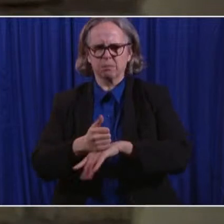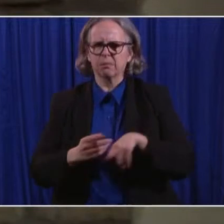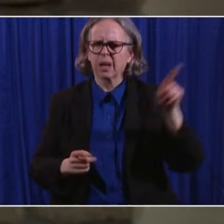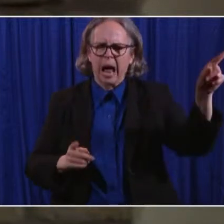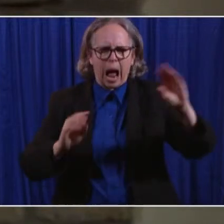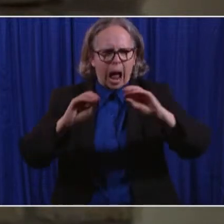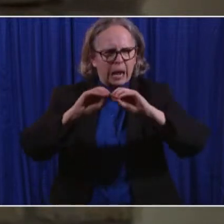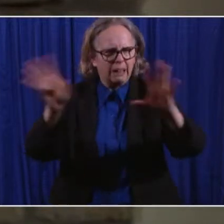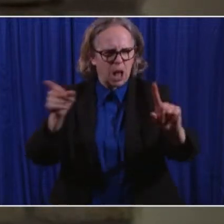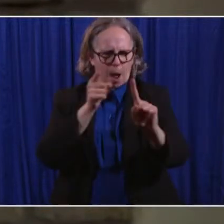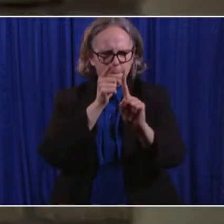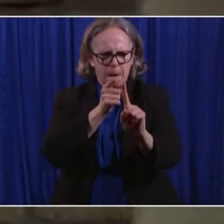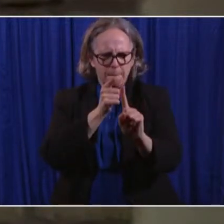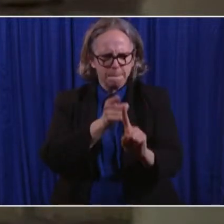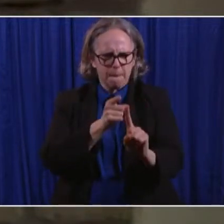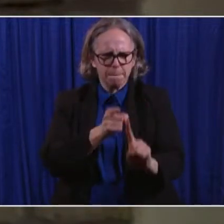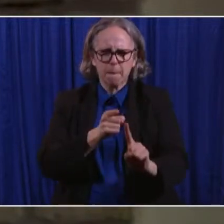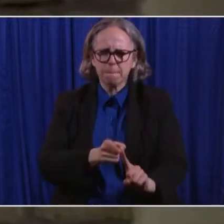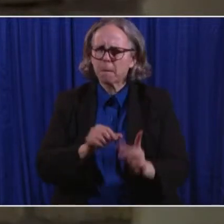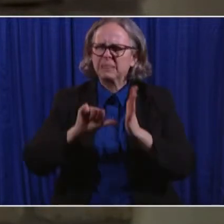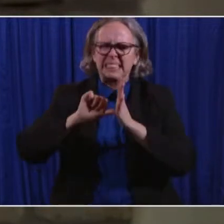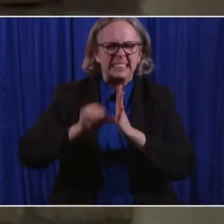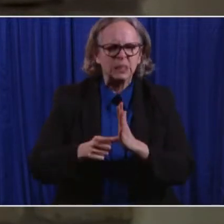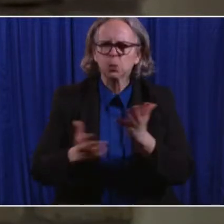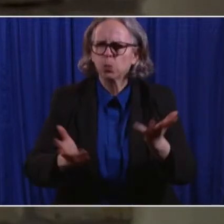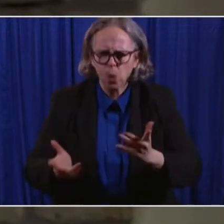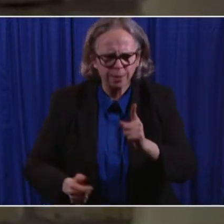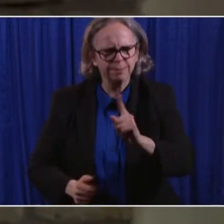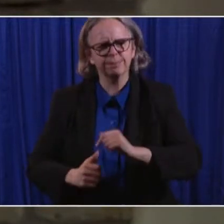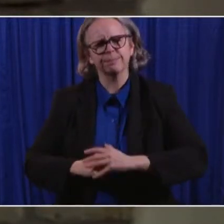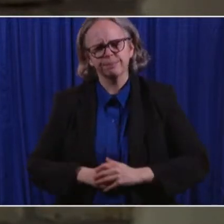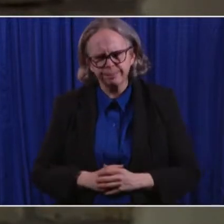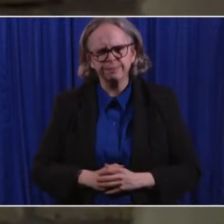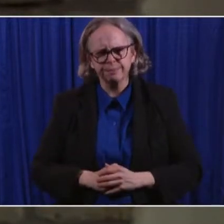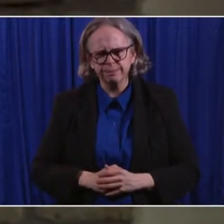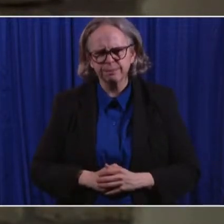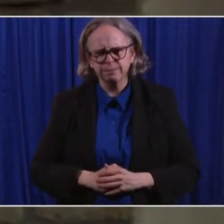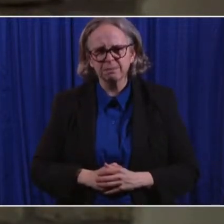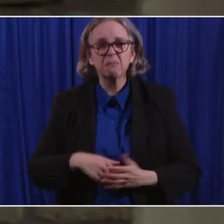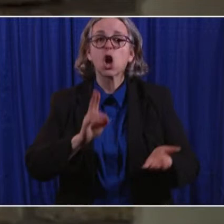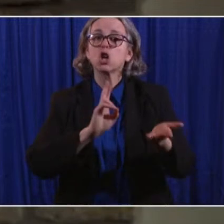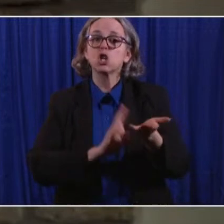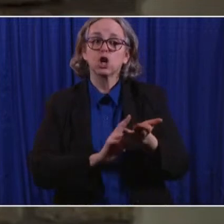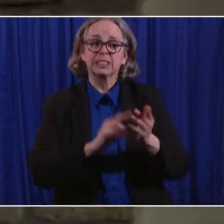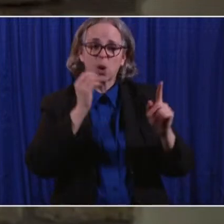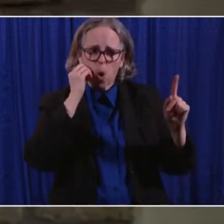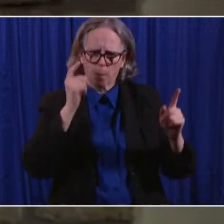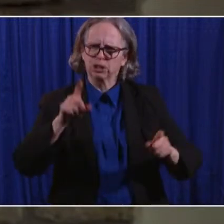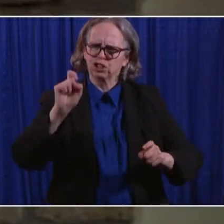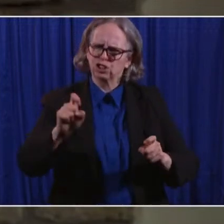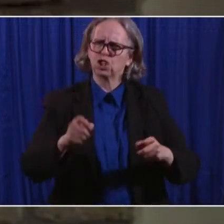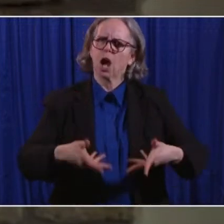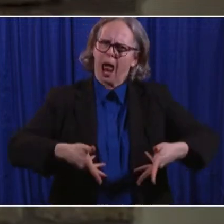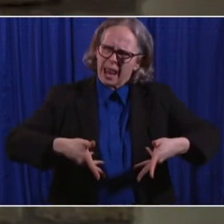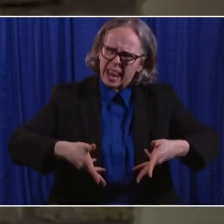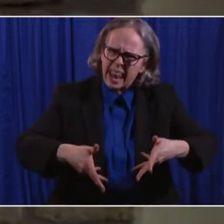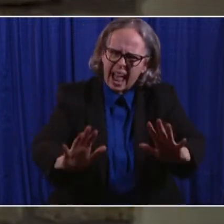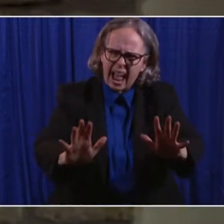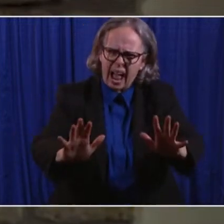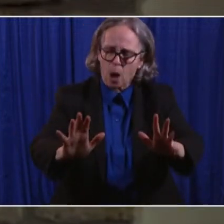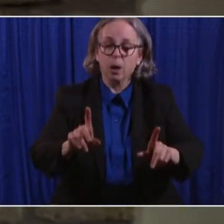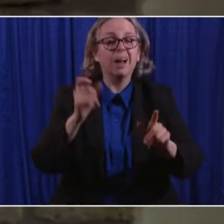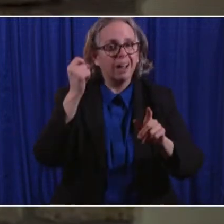allow responsible indoor visitation for all residents, regardless of vaccination status of the